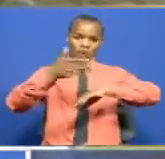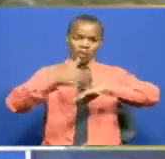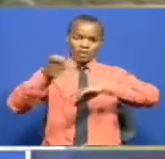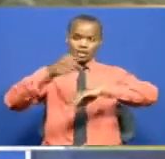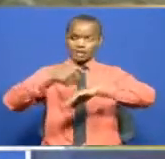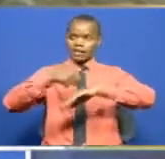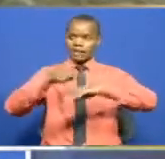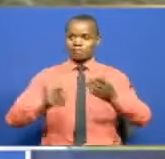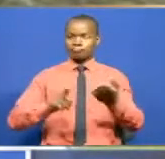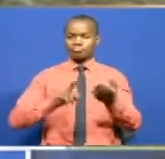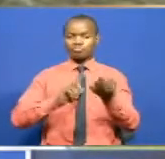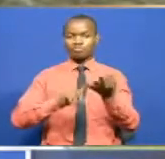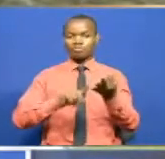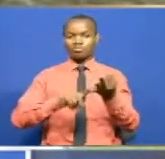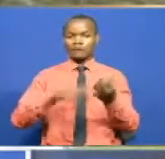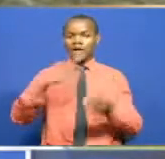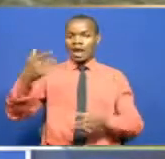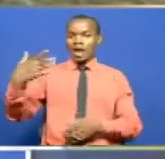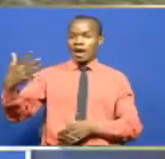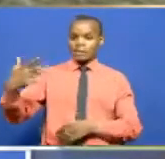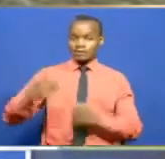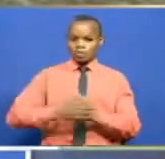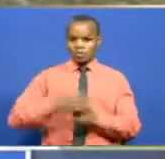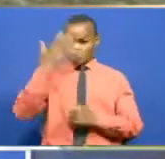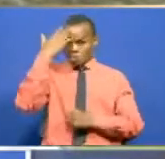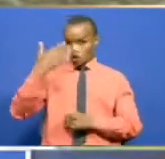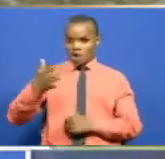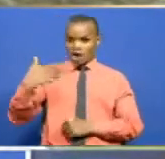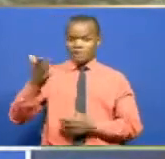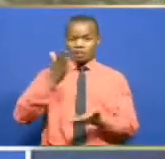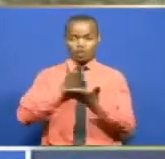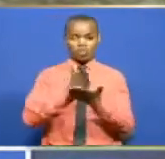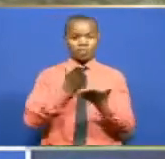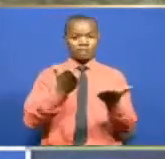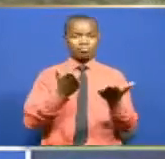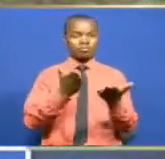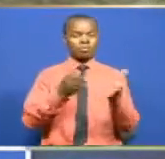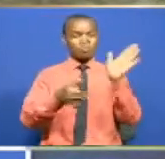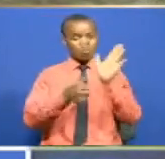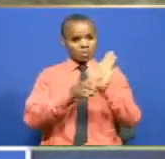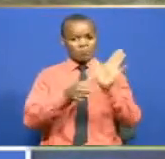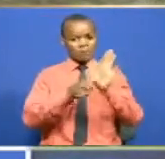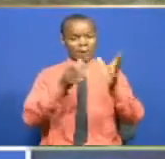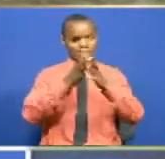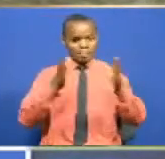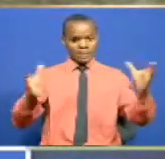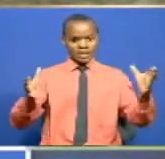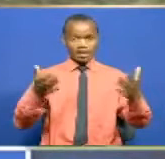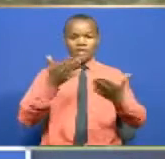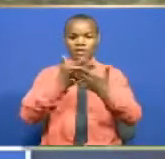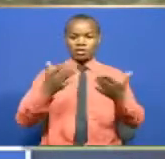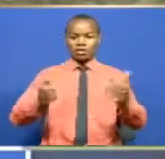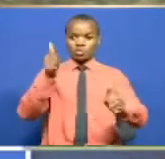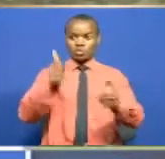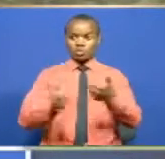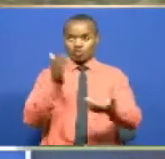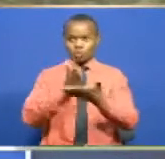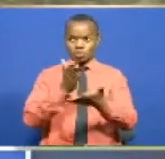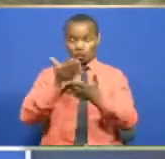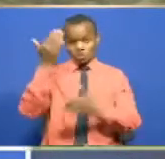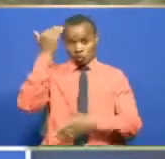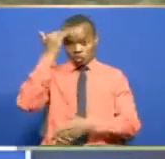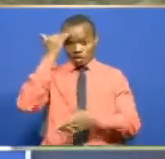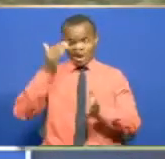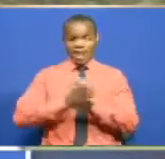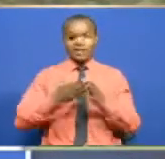also about the handball, because handball has been a major controversial issue. So these are things that at least now we've been able to be